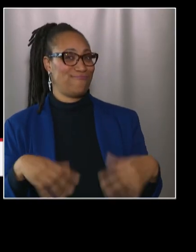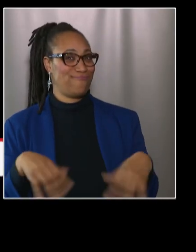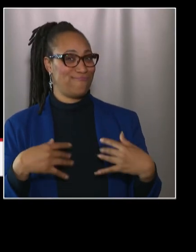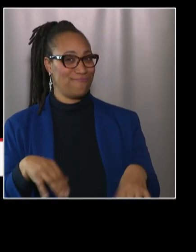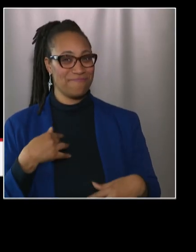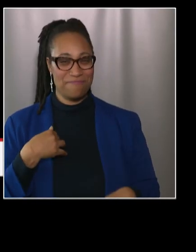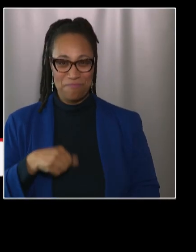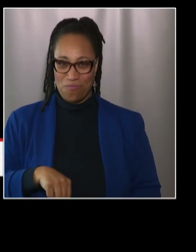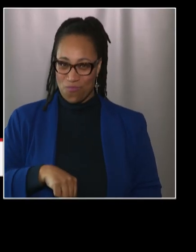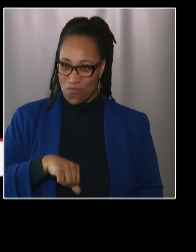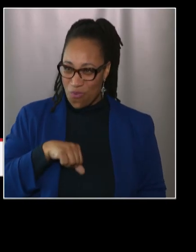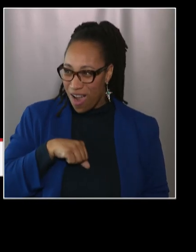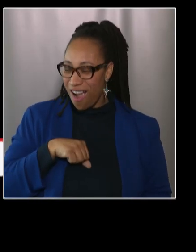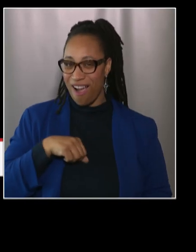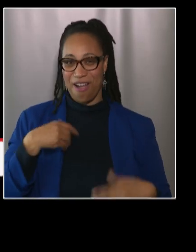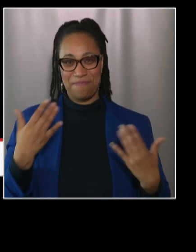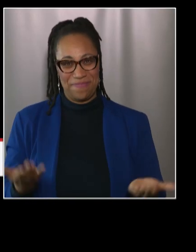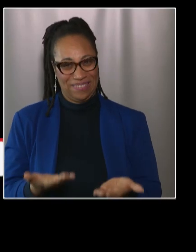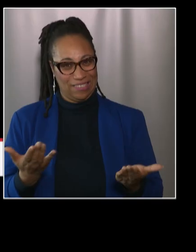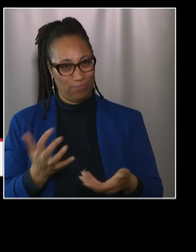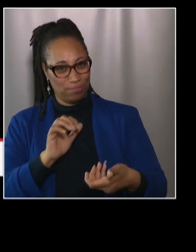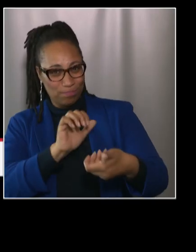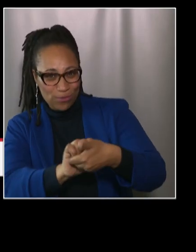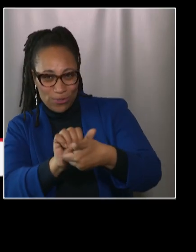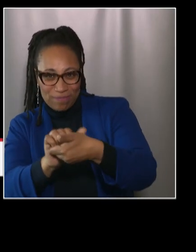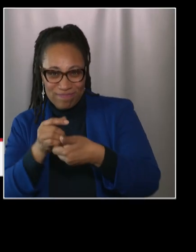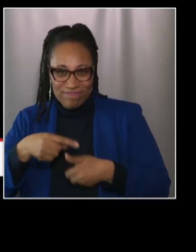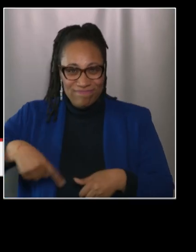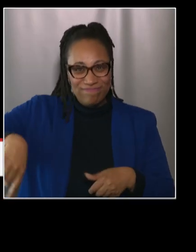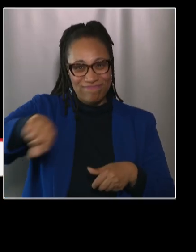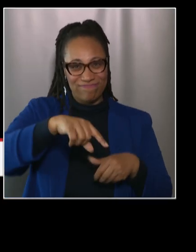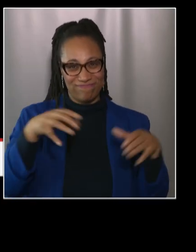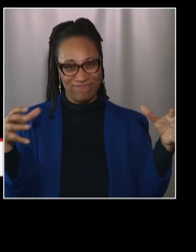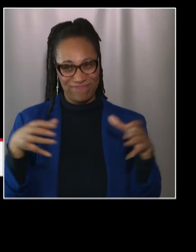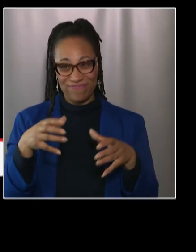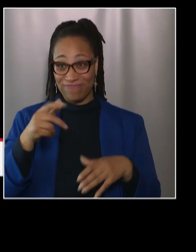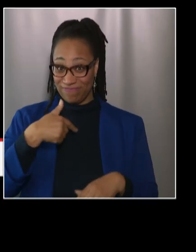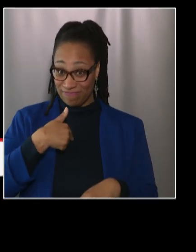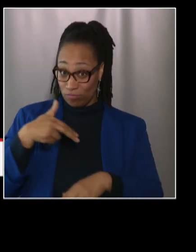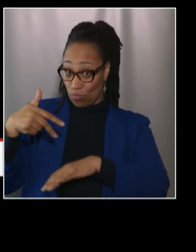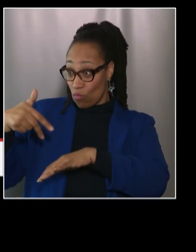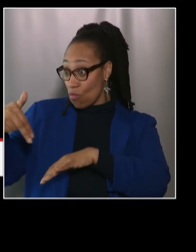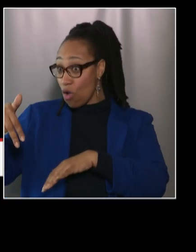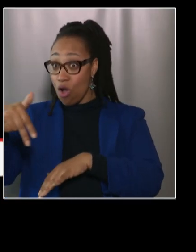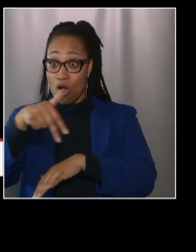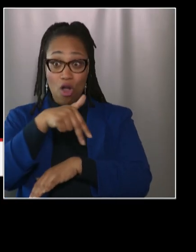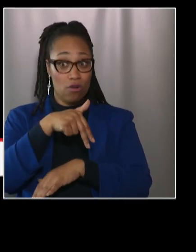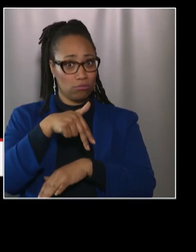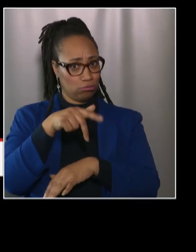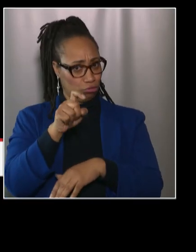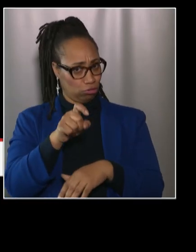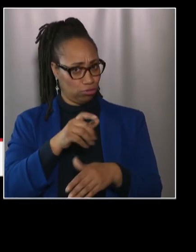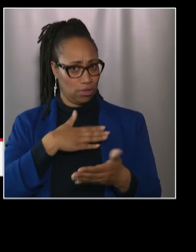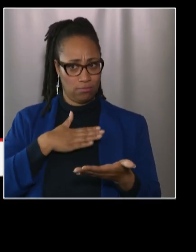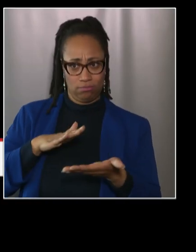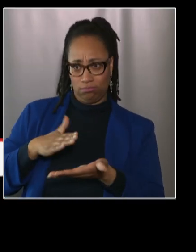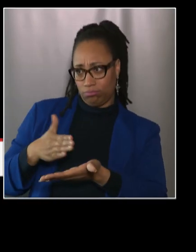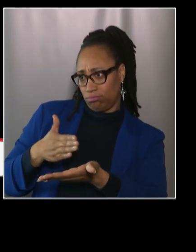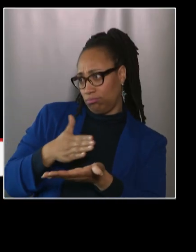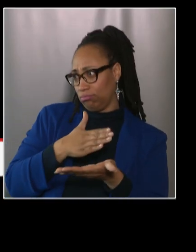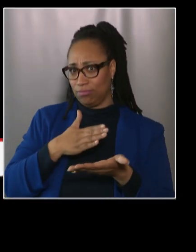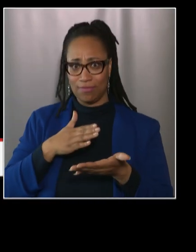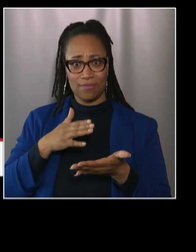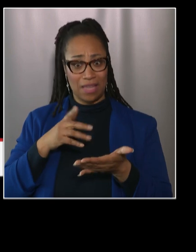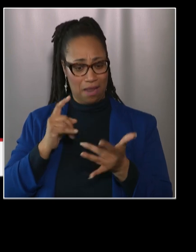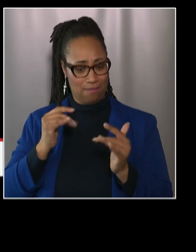my walk-on should have been started from the bottom, now I'm here. Now, when most